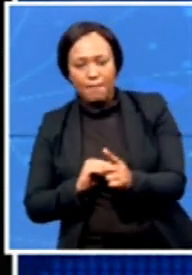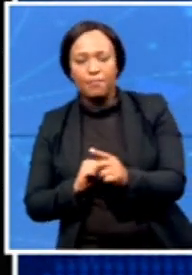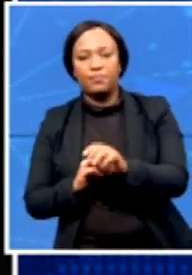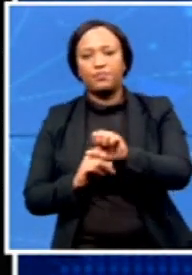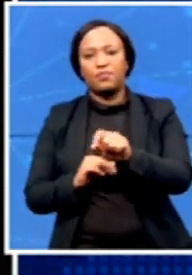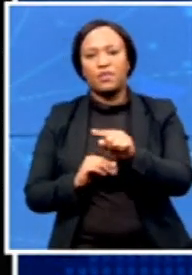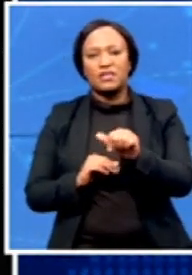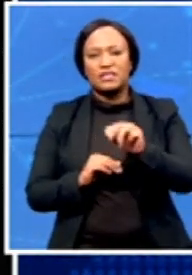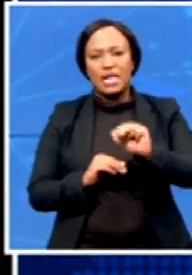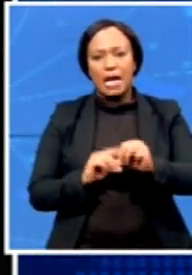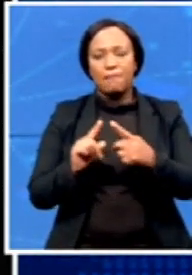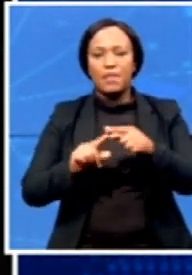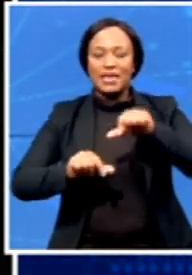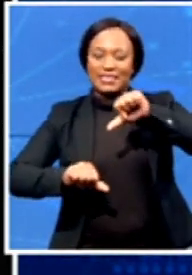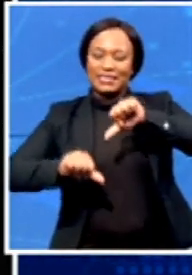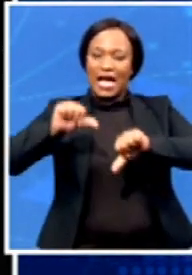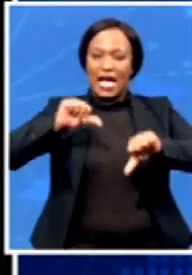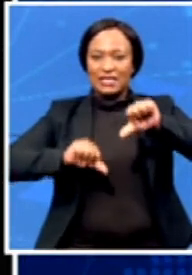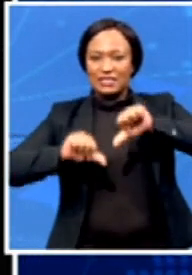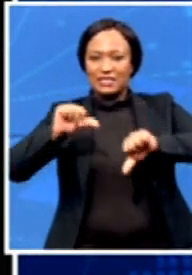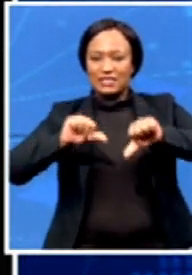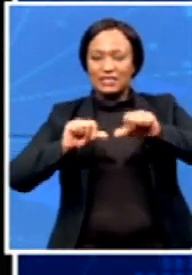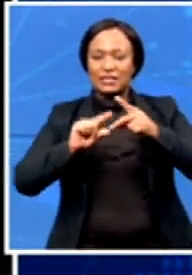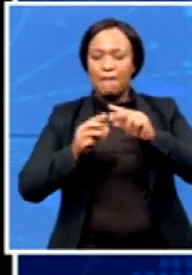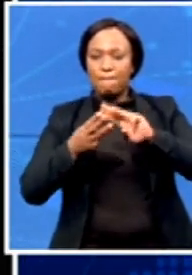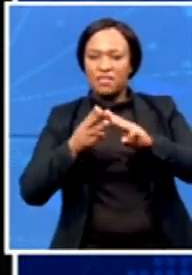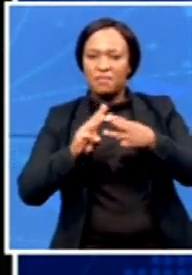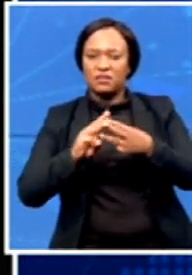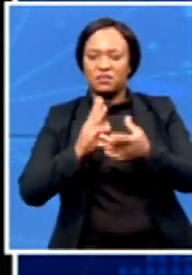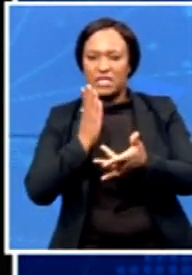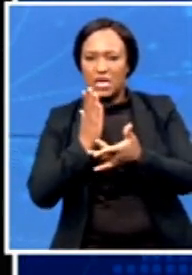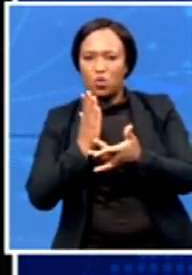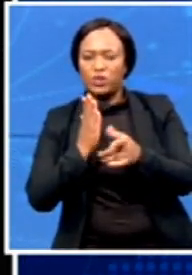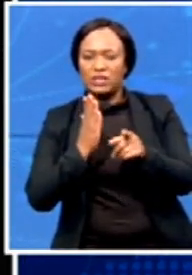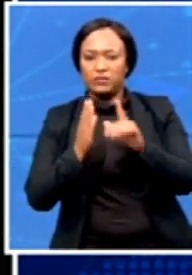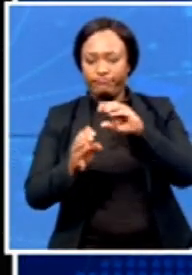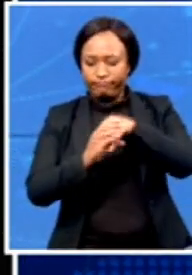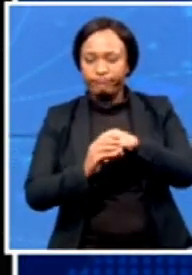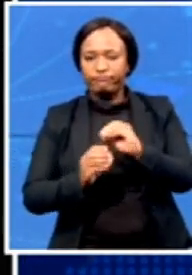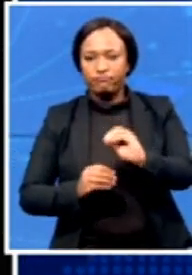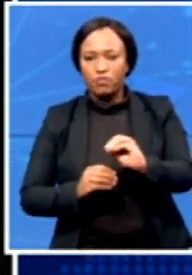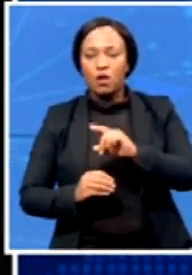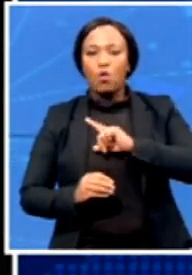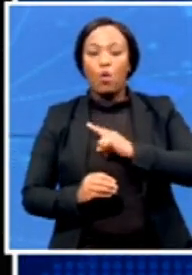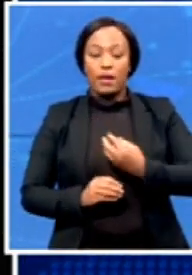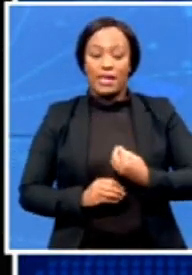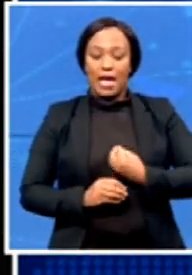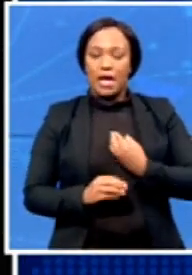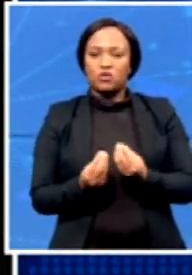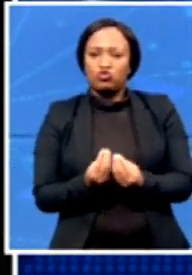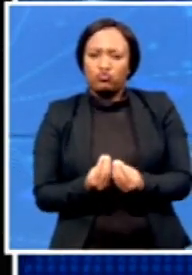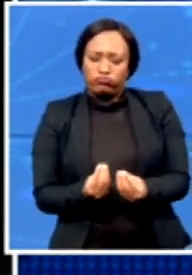mathematics. We need to ensure that our children from an early age also